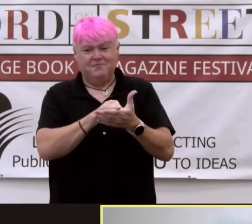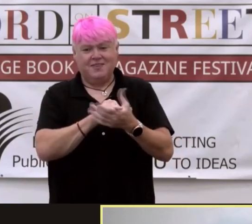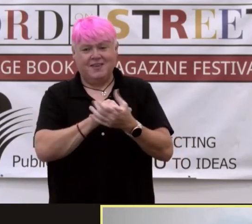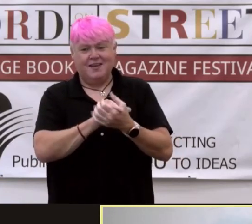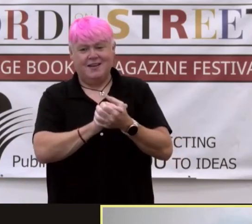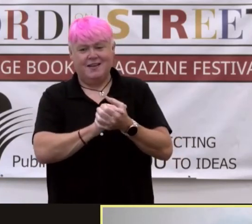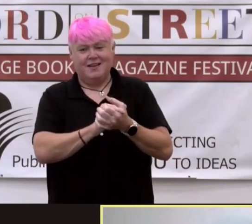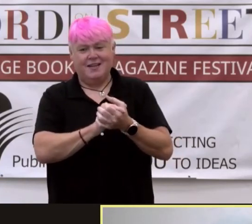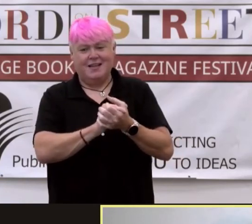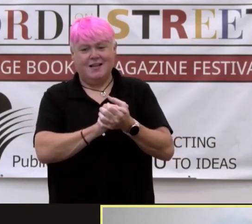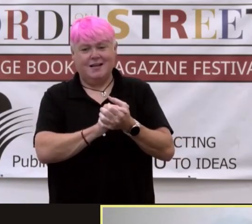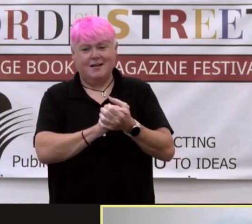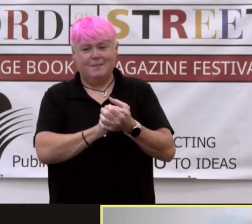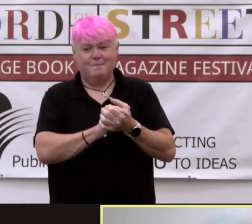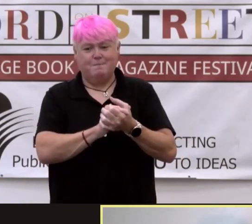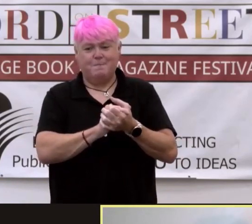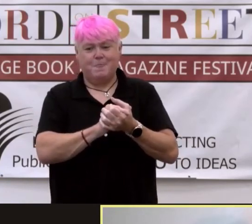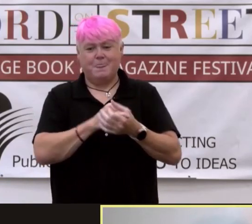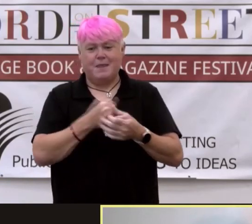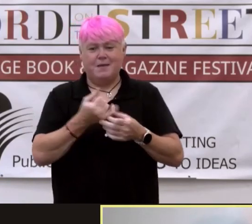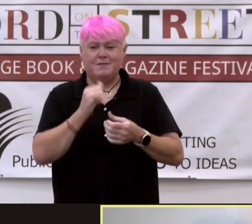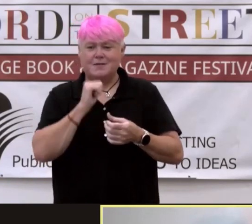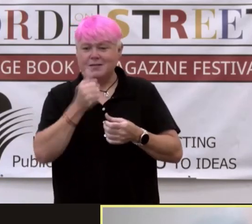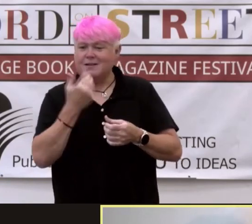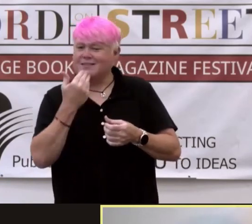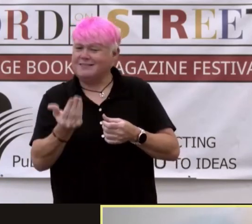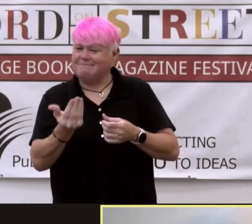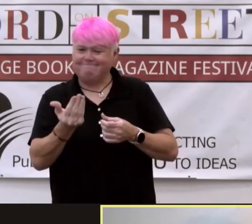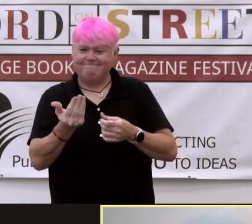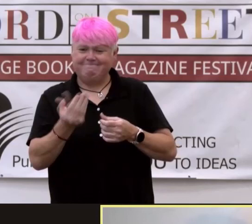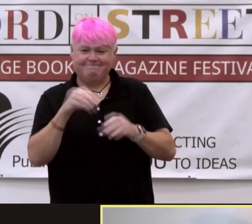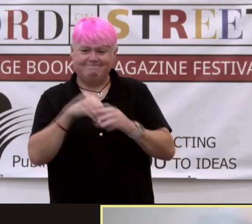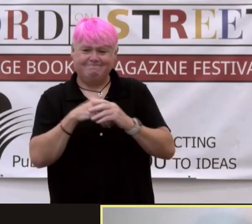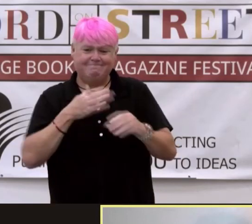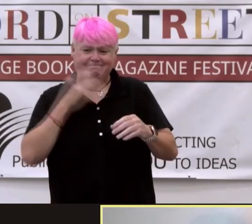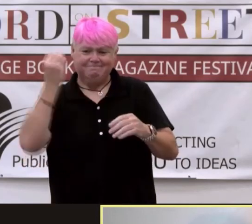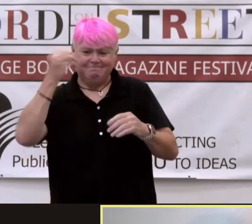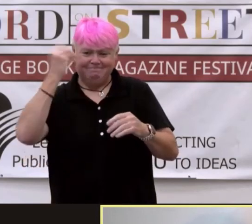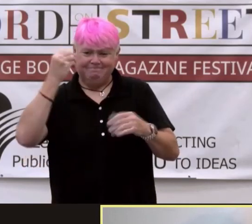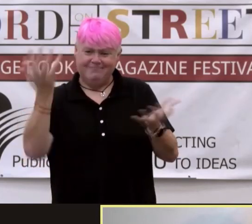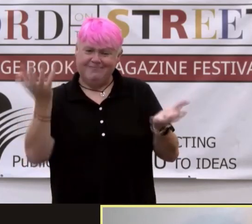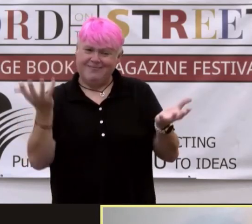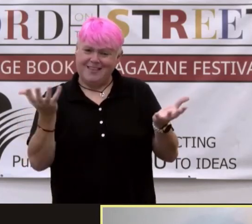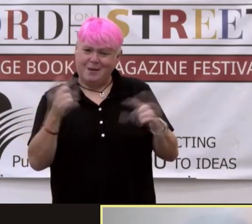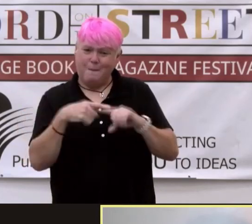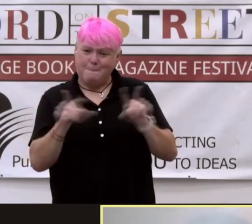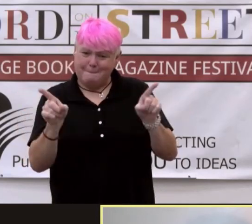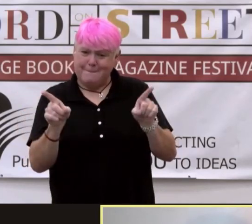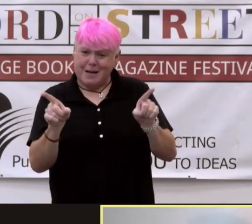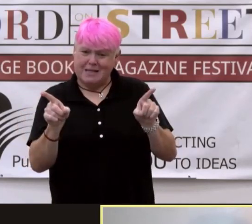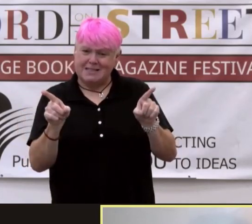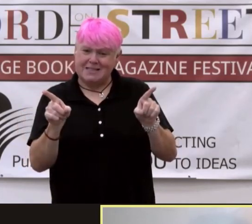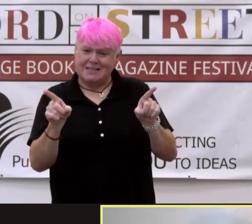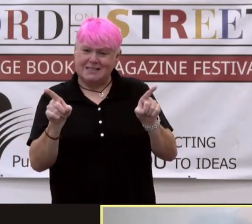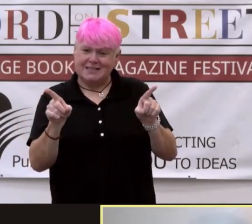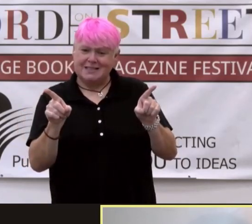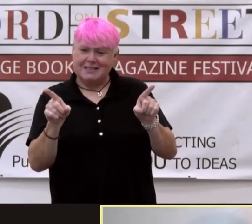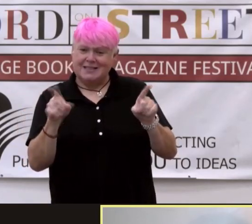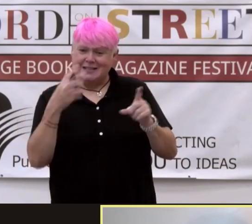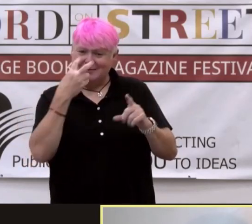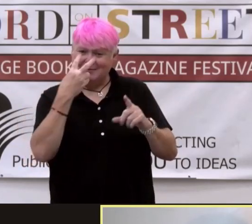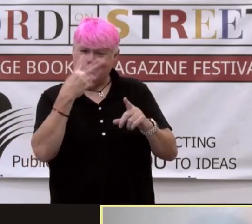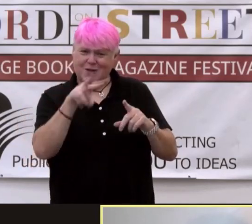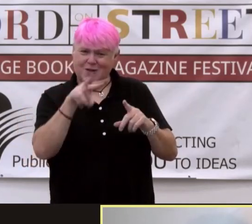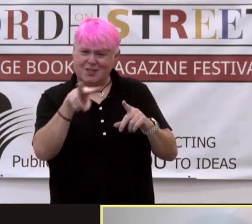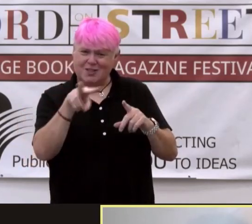So it was not good in my opinion, but it was infinitely watchable. So I'm gonna